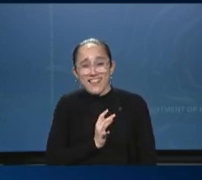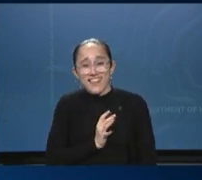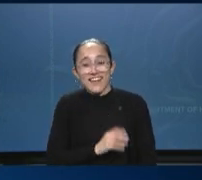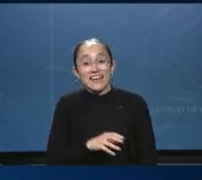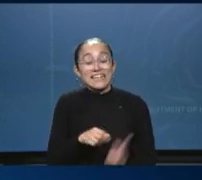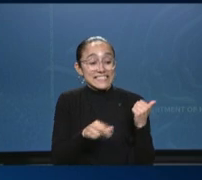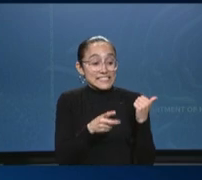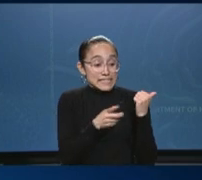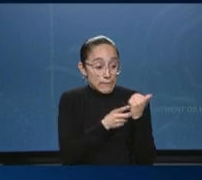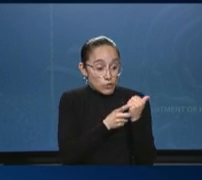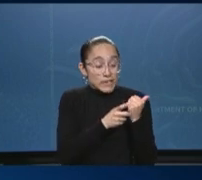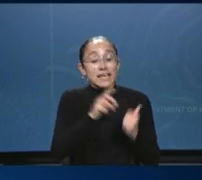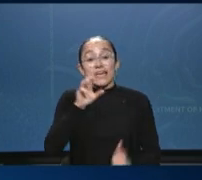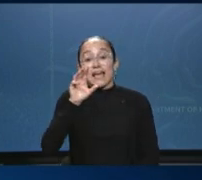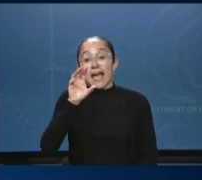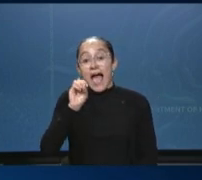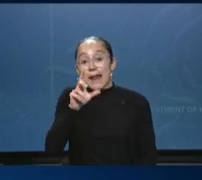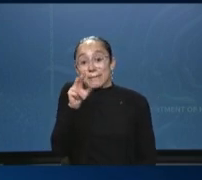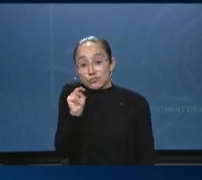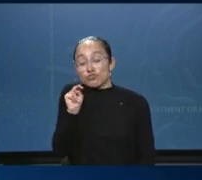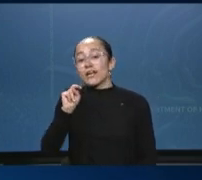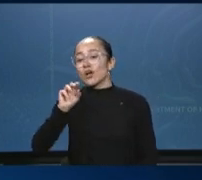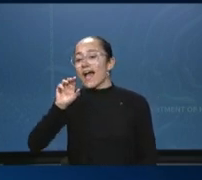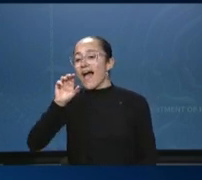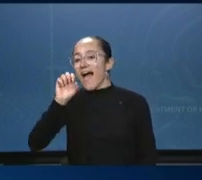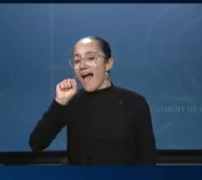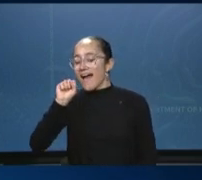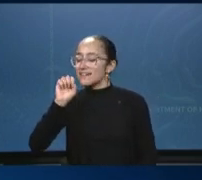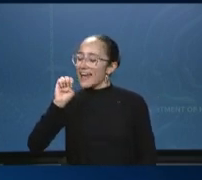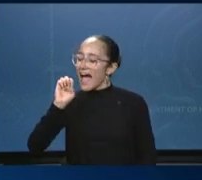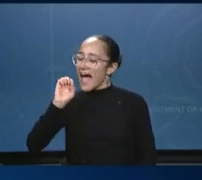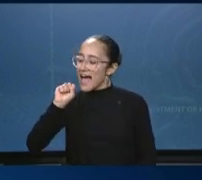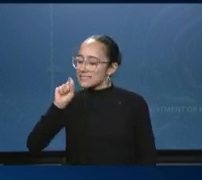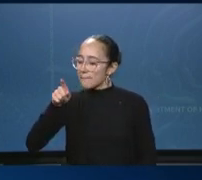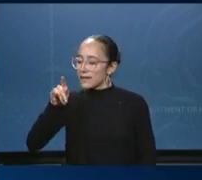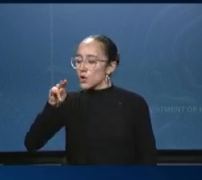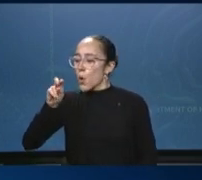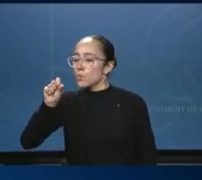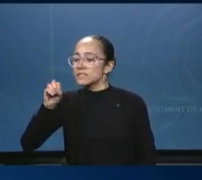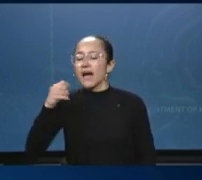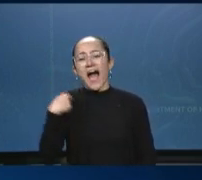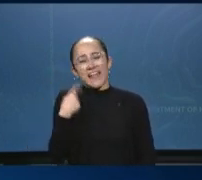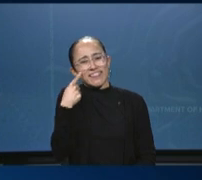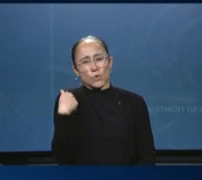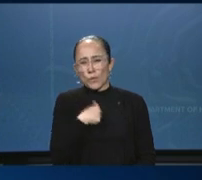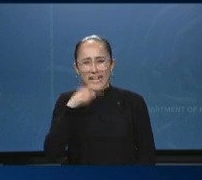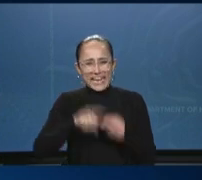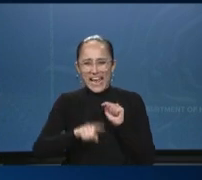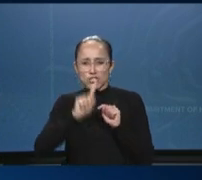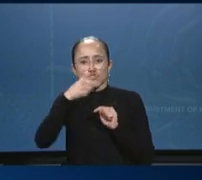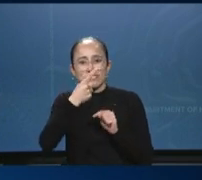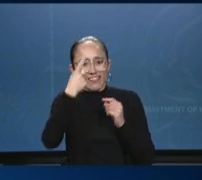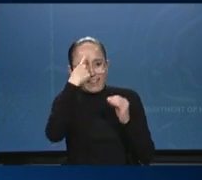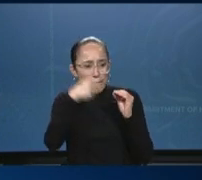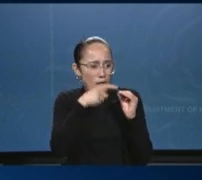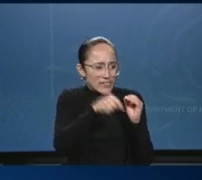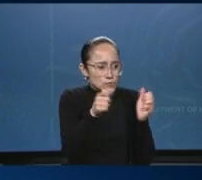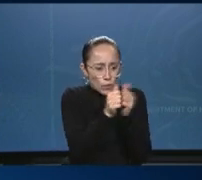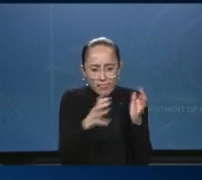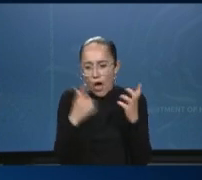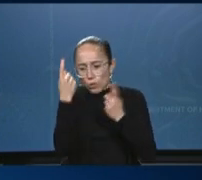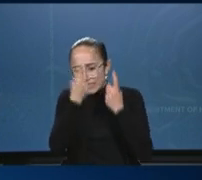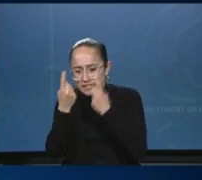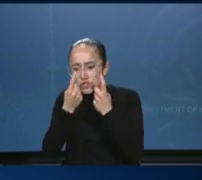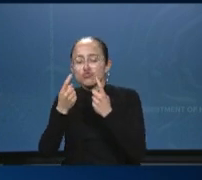Deputy Administrator Espinosa, I think you can't think of the Affordable Care Act and not think about our federally qualified health centers and a lot of the programs within the